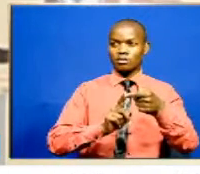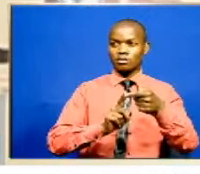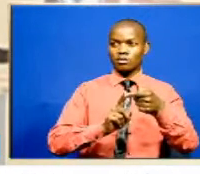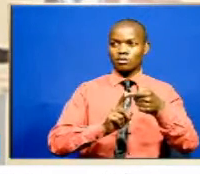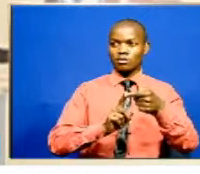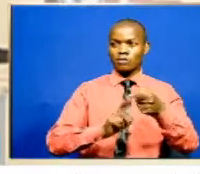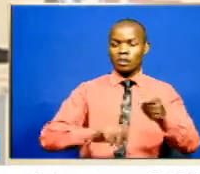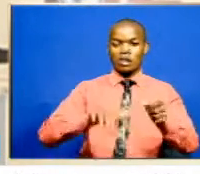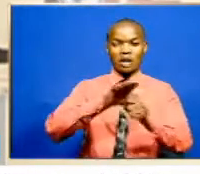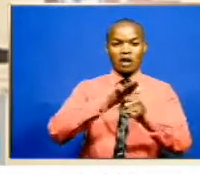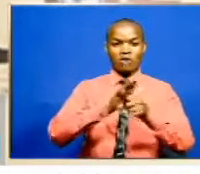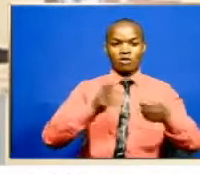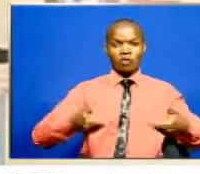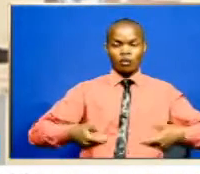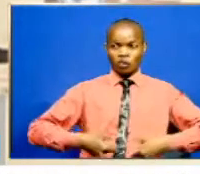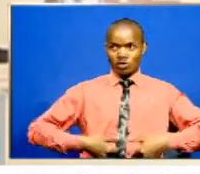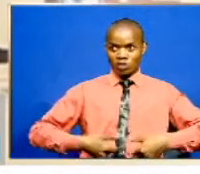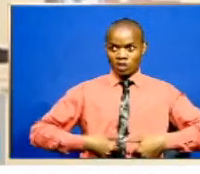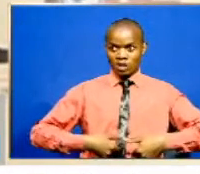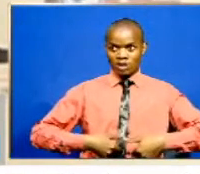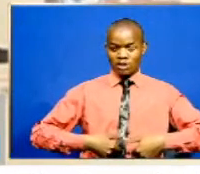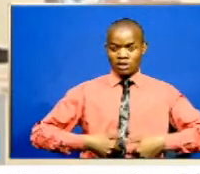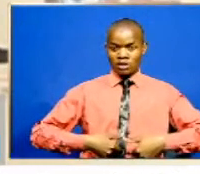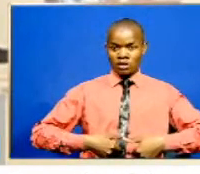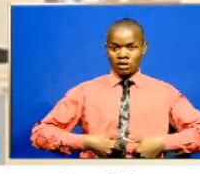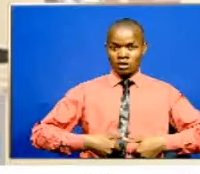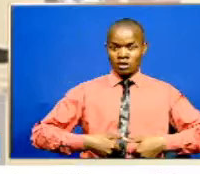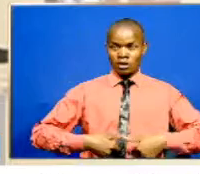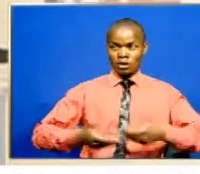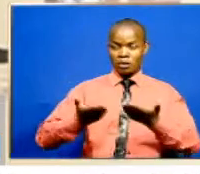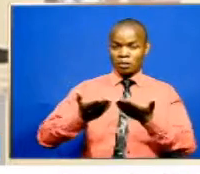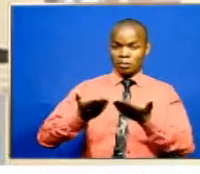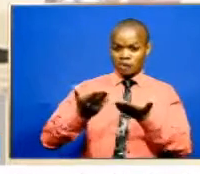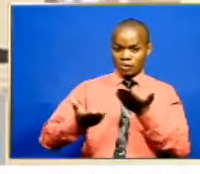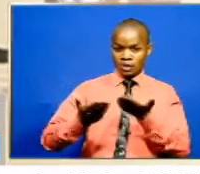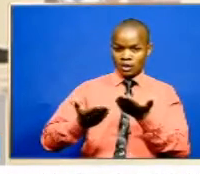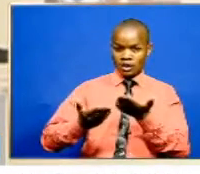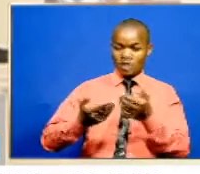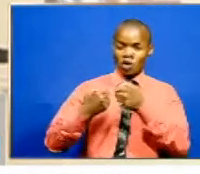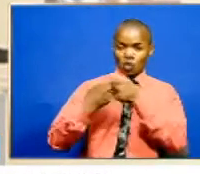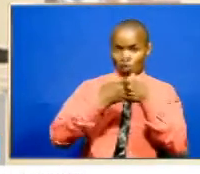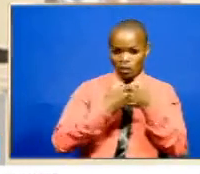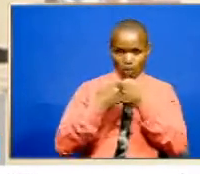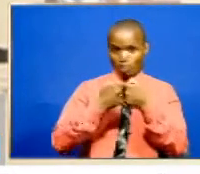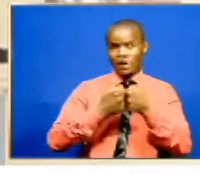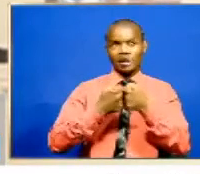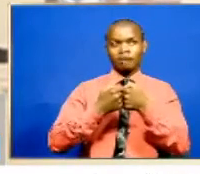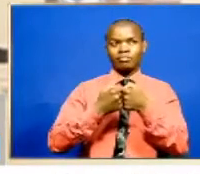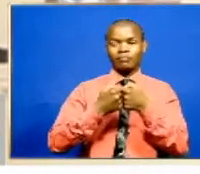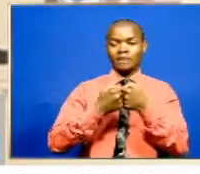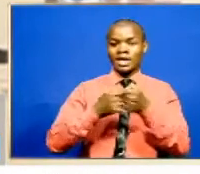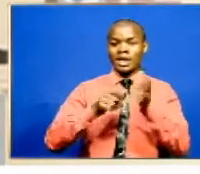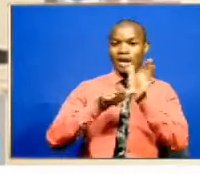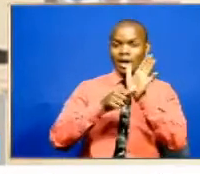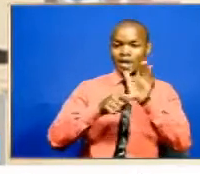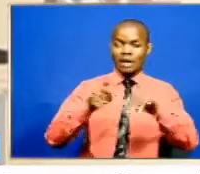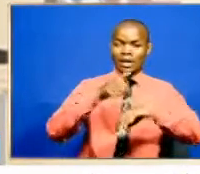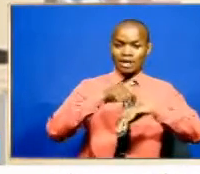many young people, as much as they retire, they are competing so hard now, and when they